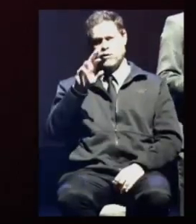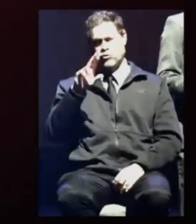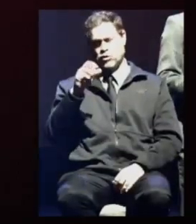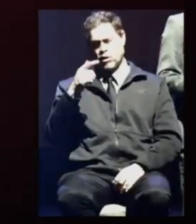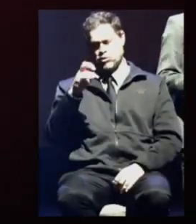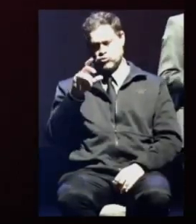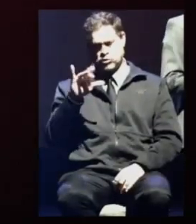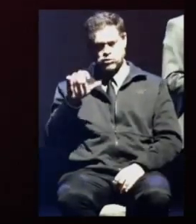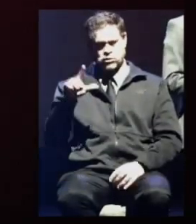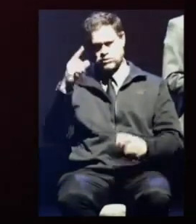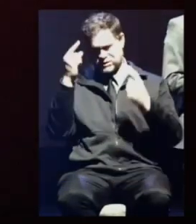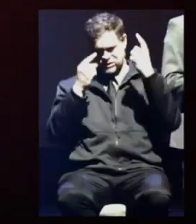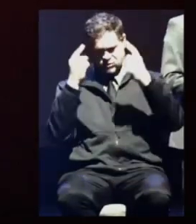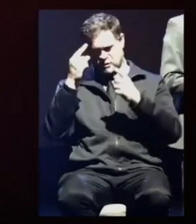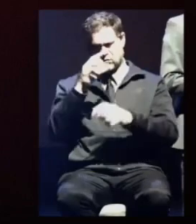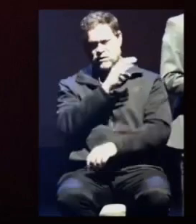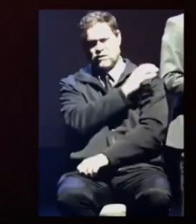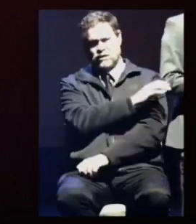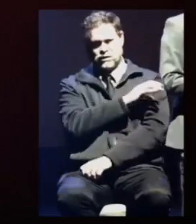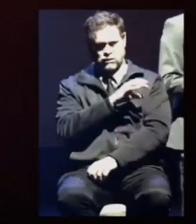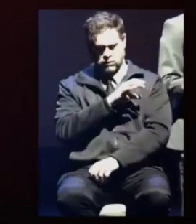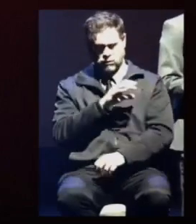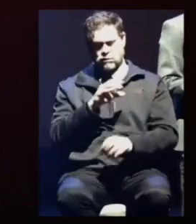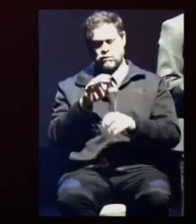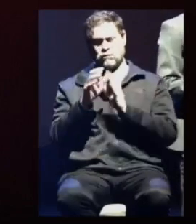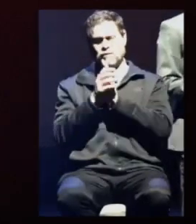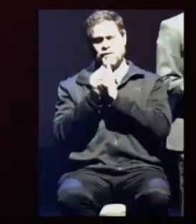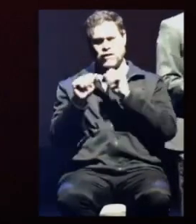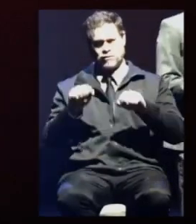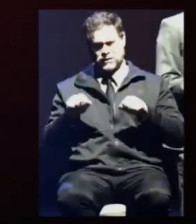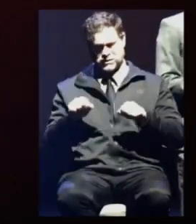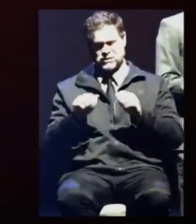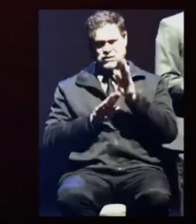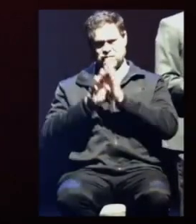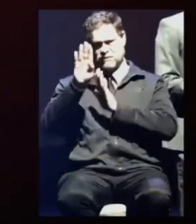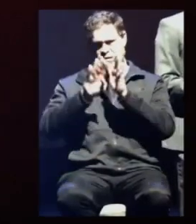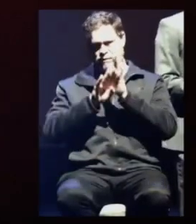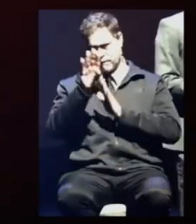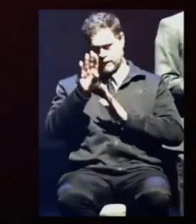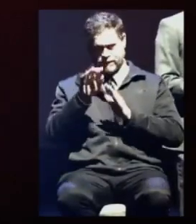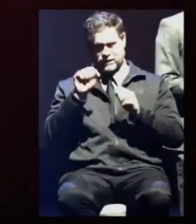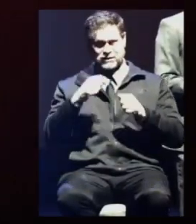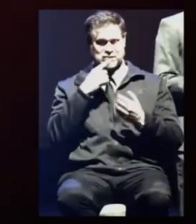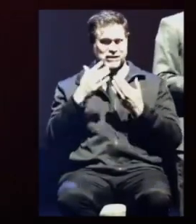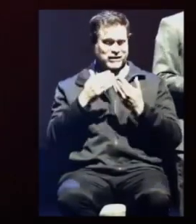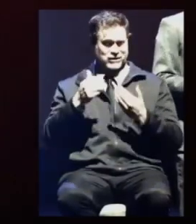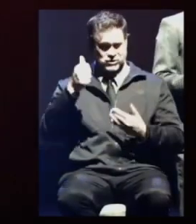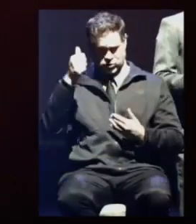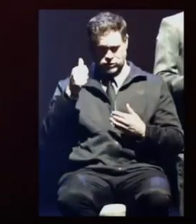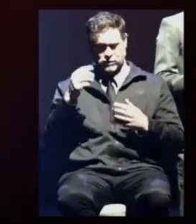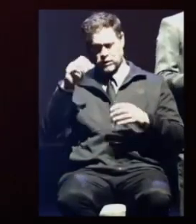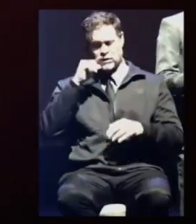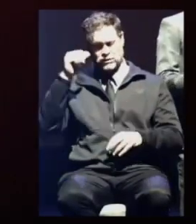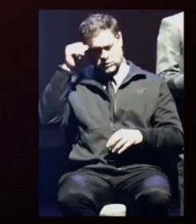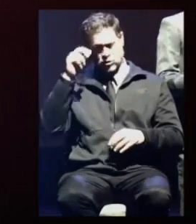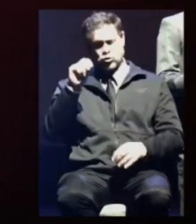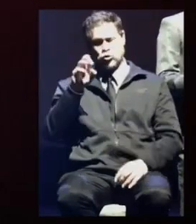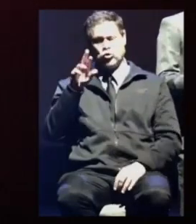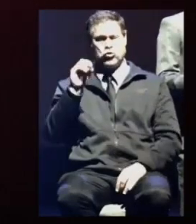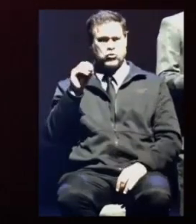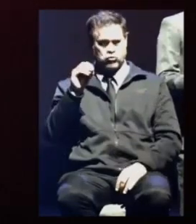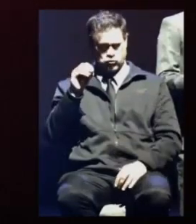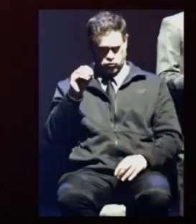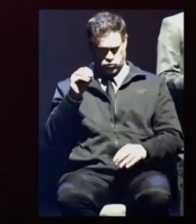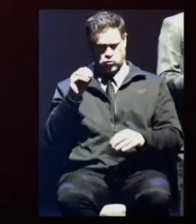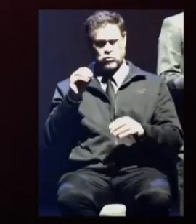pedagogical considerations for clinical competency development, if only I could say that easier, Adult Neurogenic Disorders